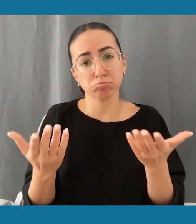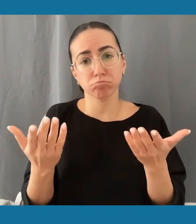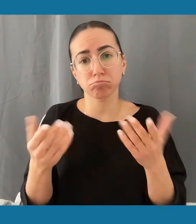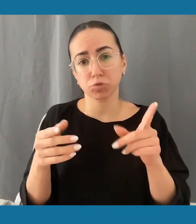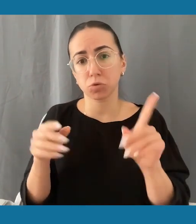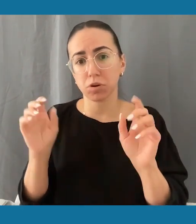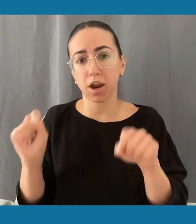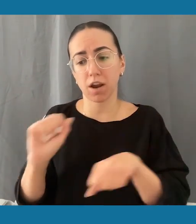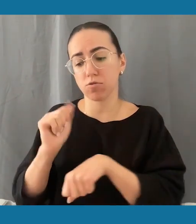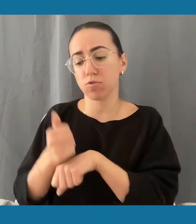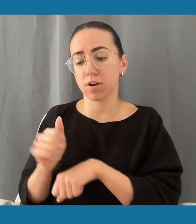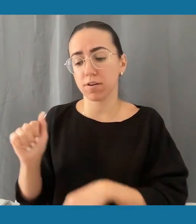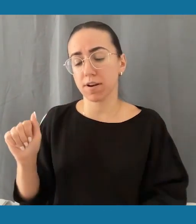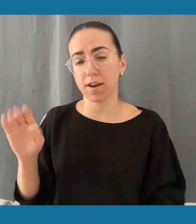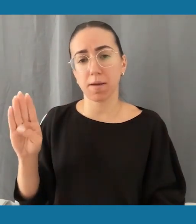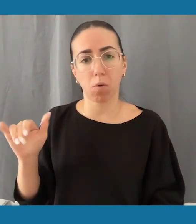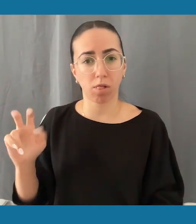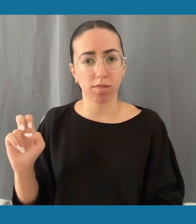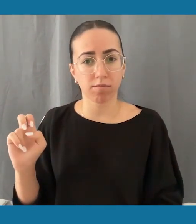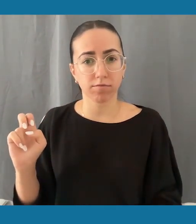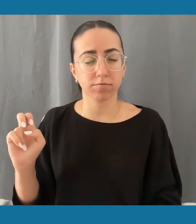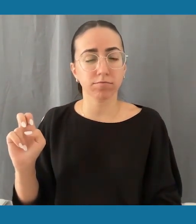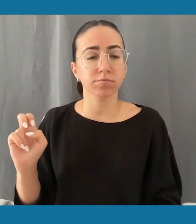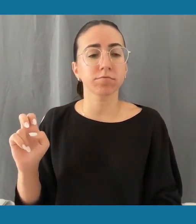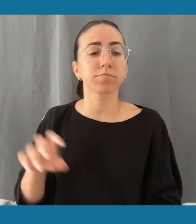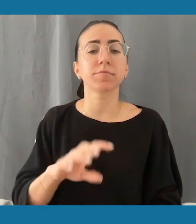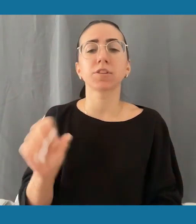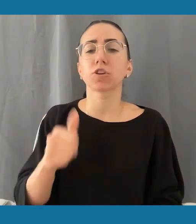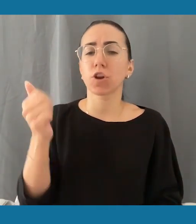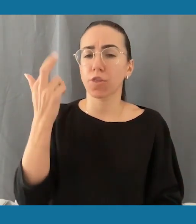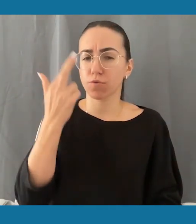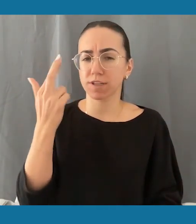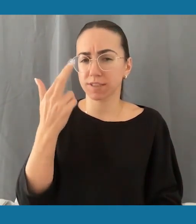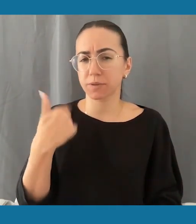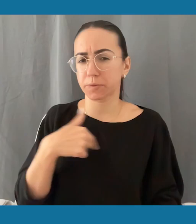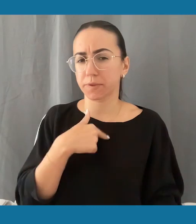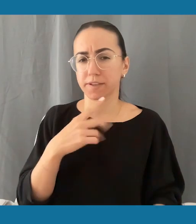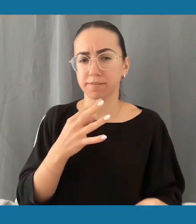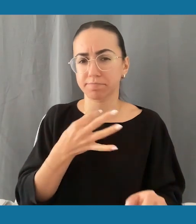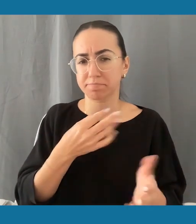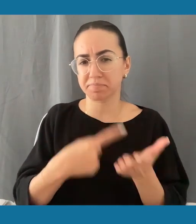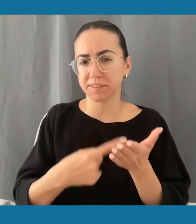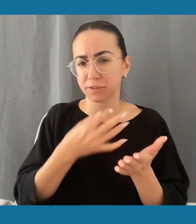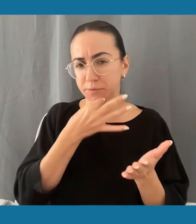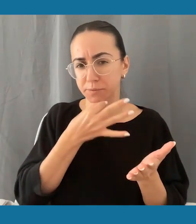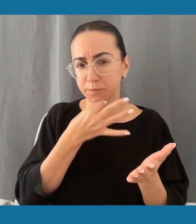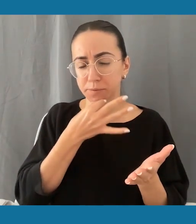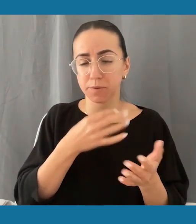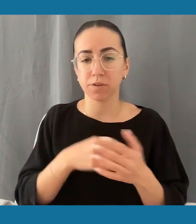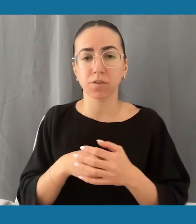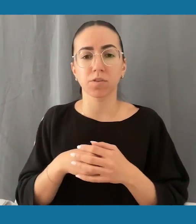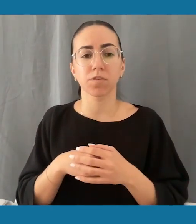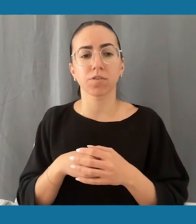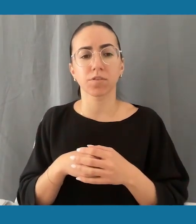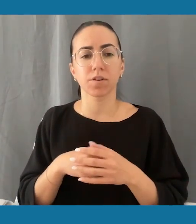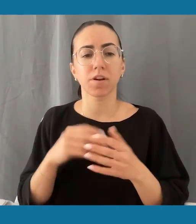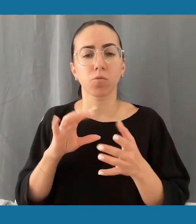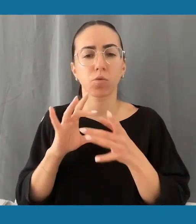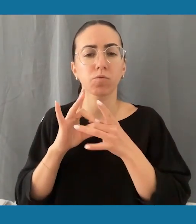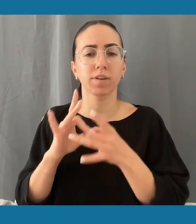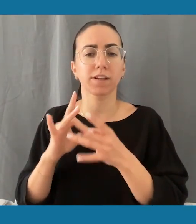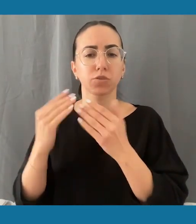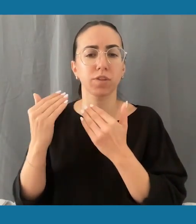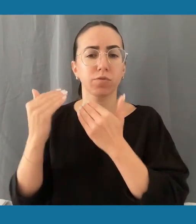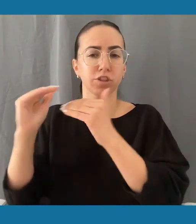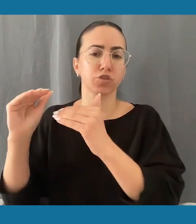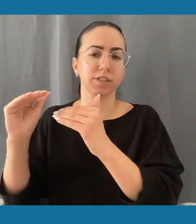But there's going to be another reason that we're going to talk about momentarily, which has to do with the restrictions on the use of money from a special